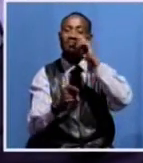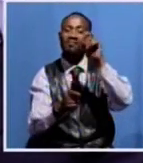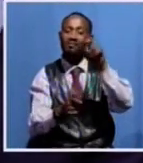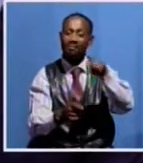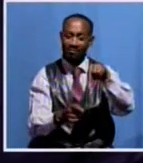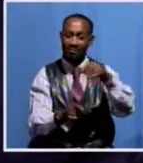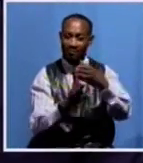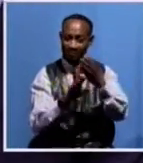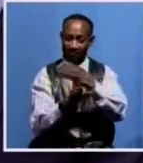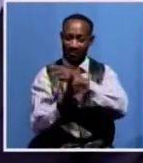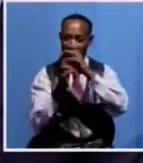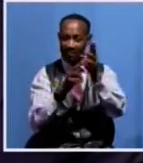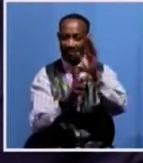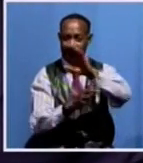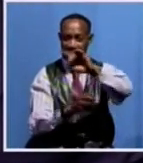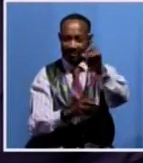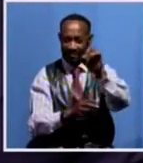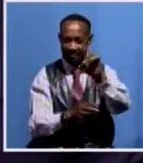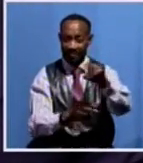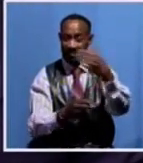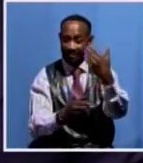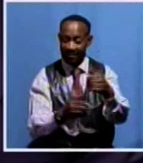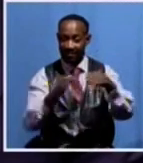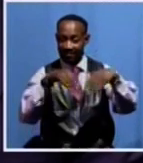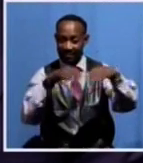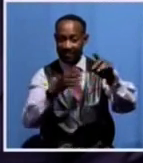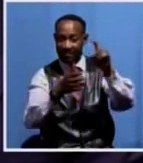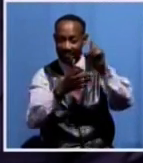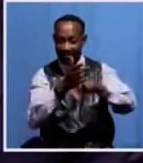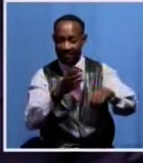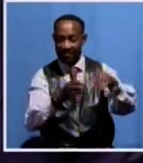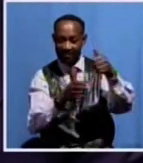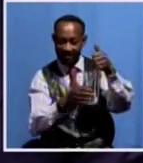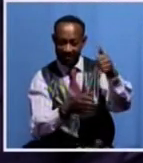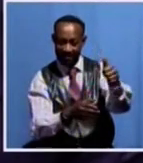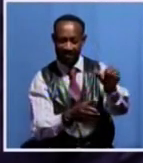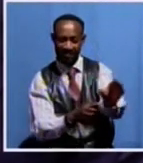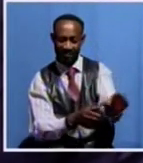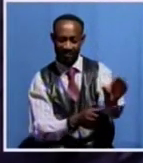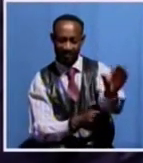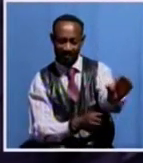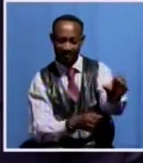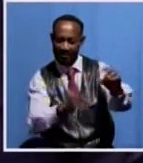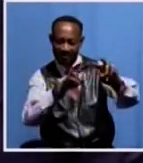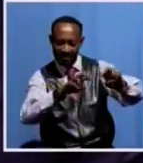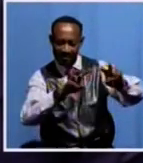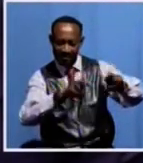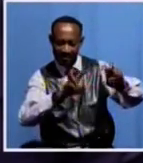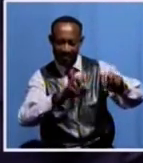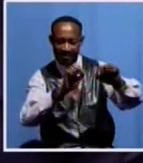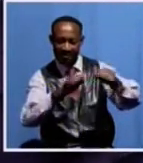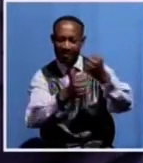that question, we now put the sales tax regime itself under massive scrutiny to see whether it will solve our